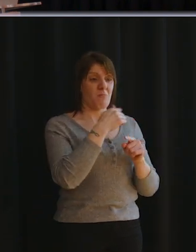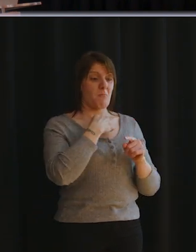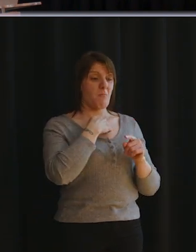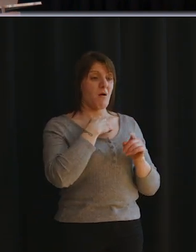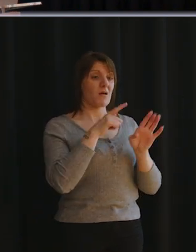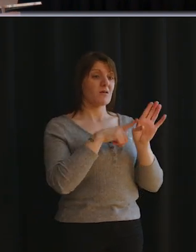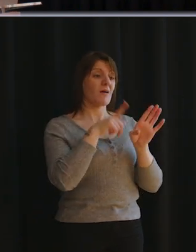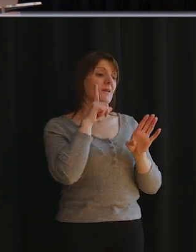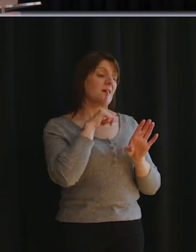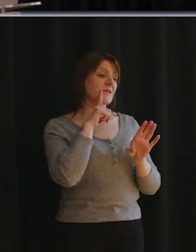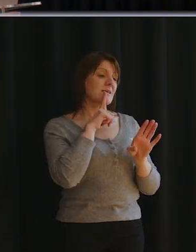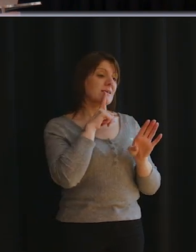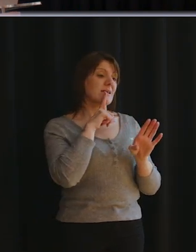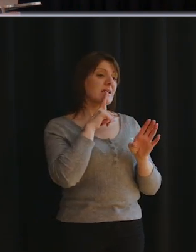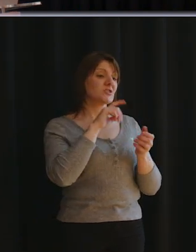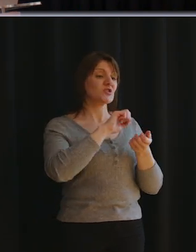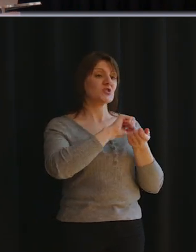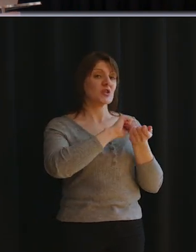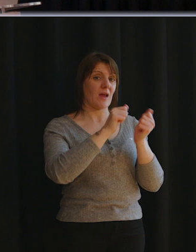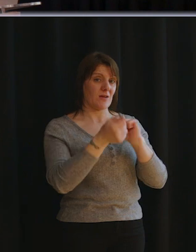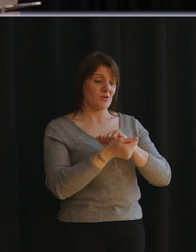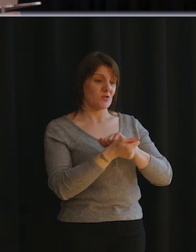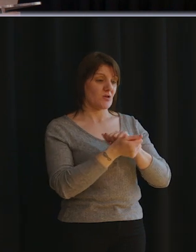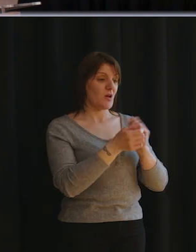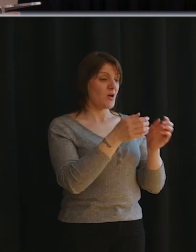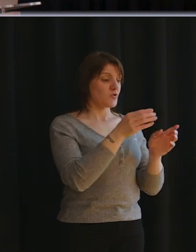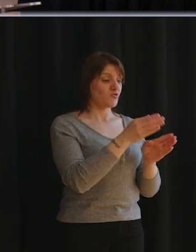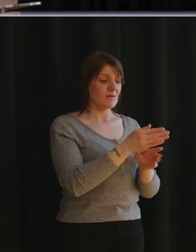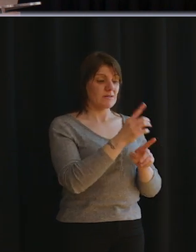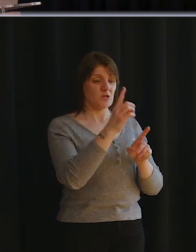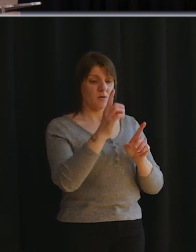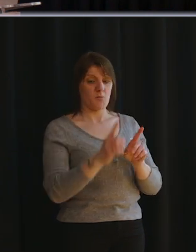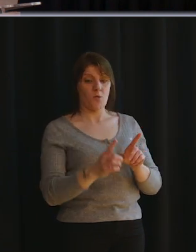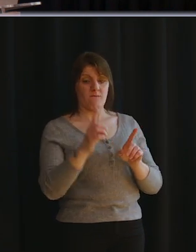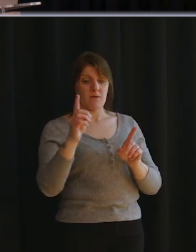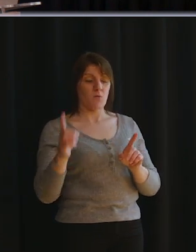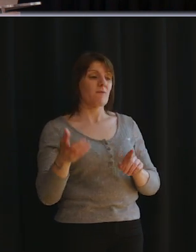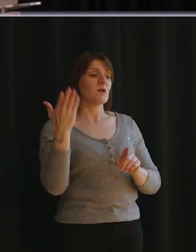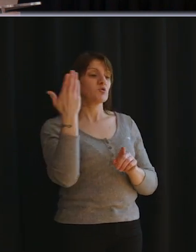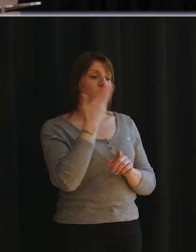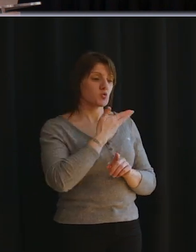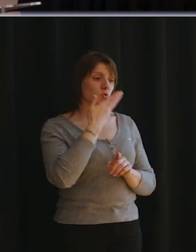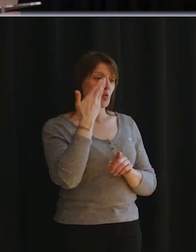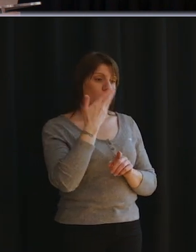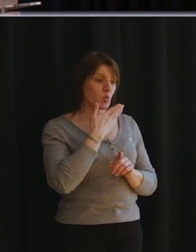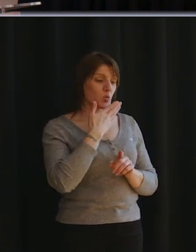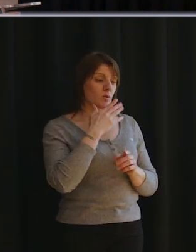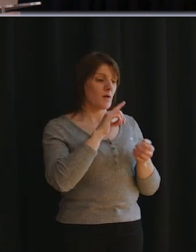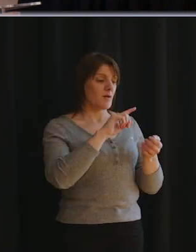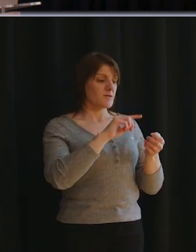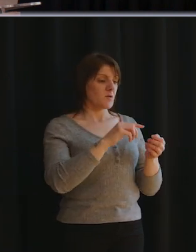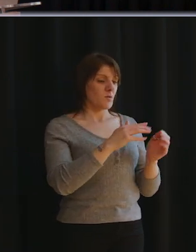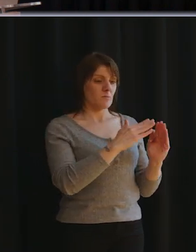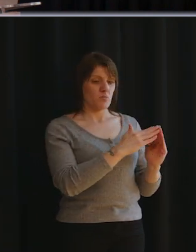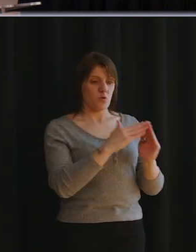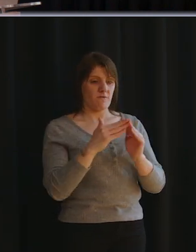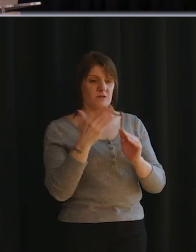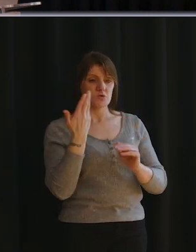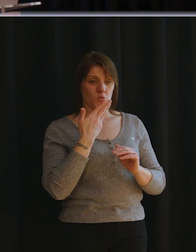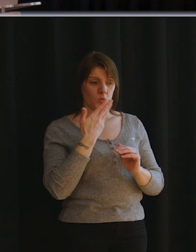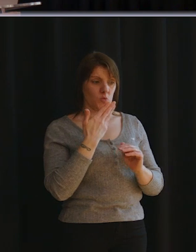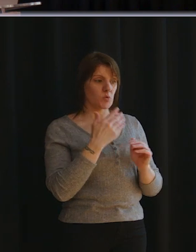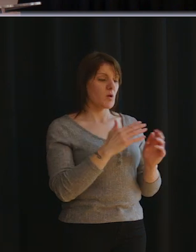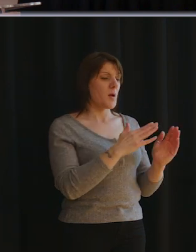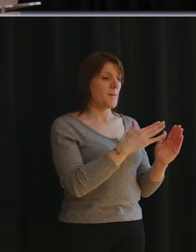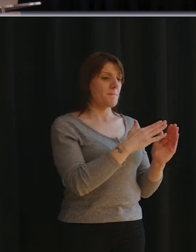to another, and school is a nightmare for her. Yeah. Because it's school buses, it's the whole thing. So by the time she's got to